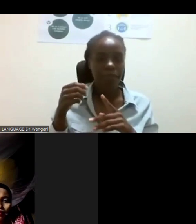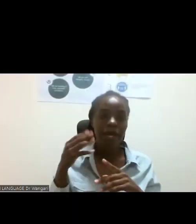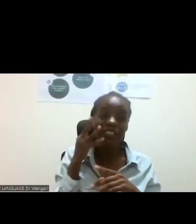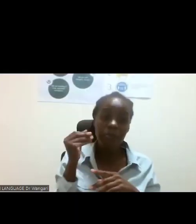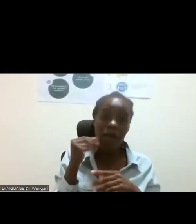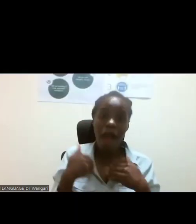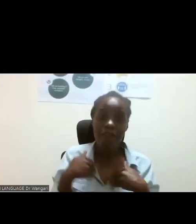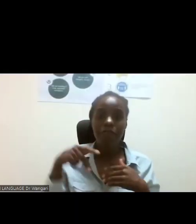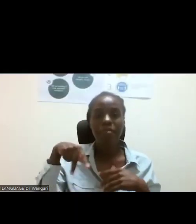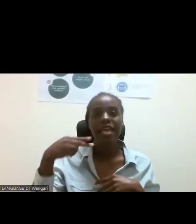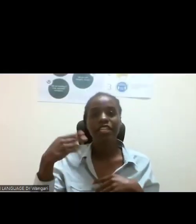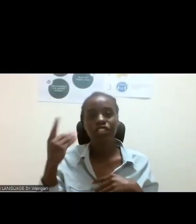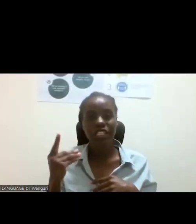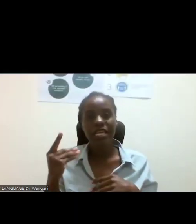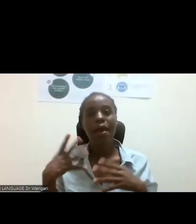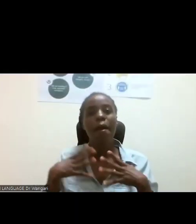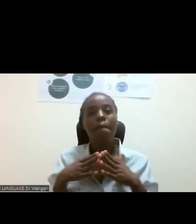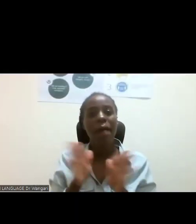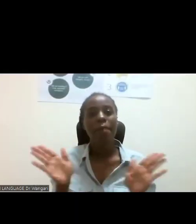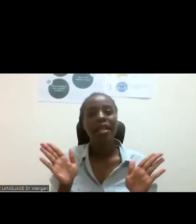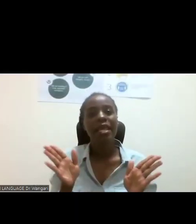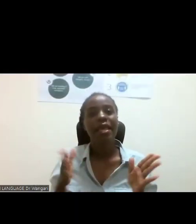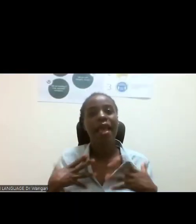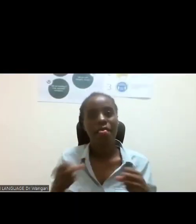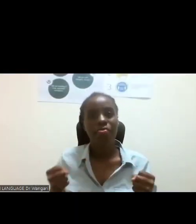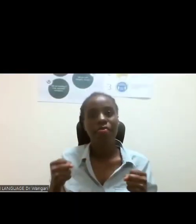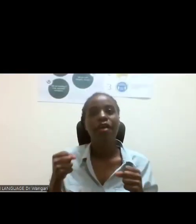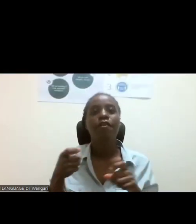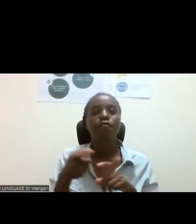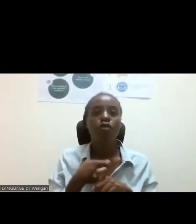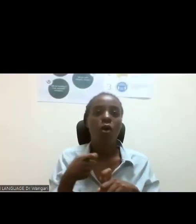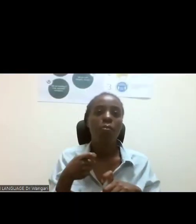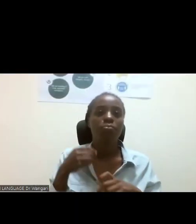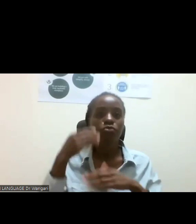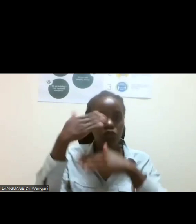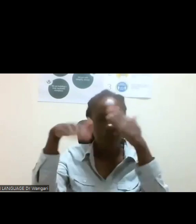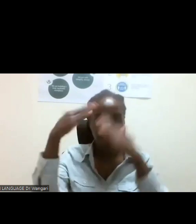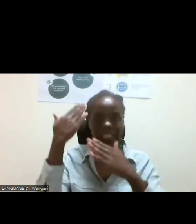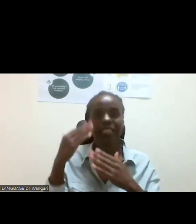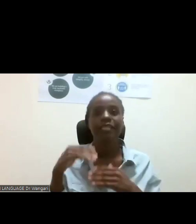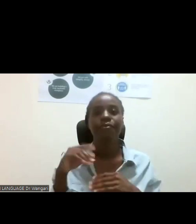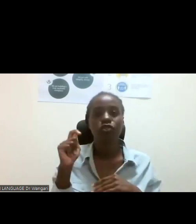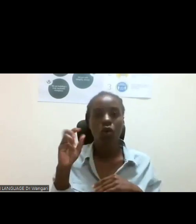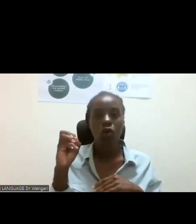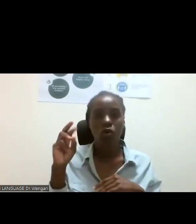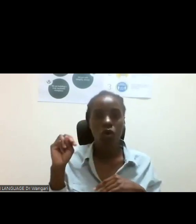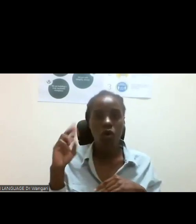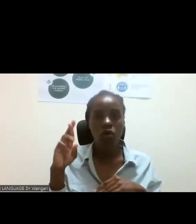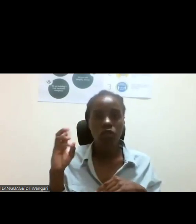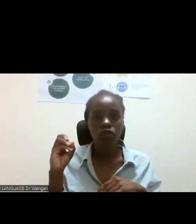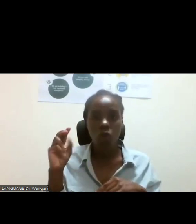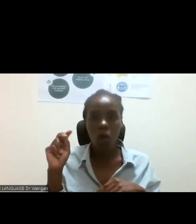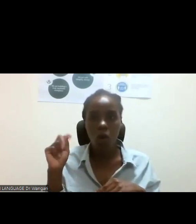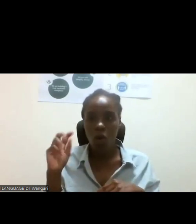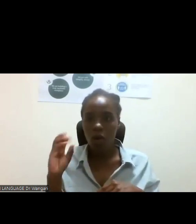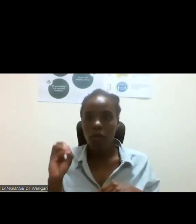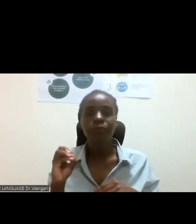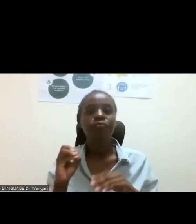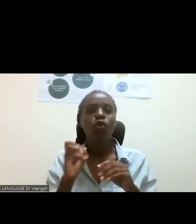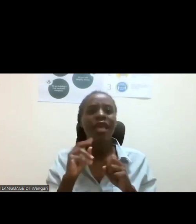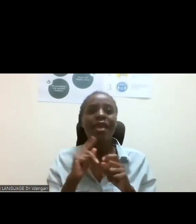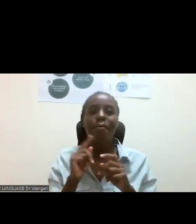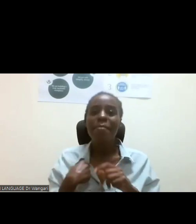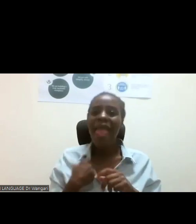in public health from Johns Hopkins University. A welcome to you, Cristina. I have 2 questions for you. The first